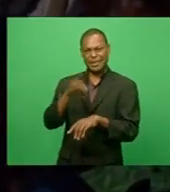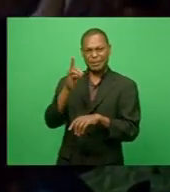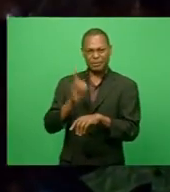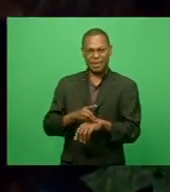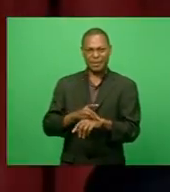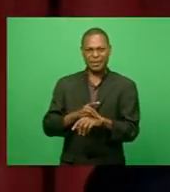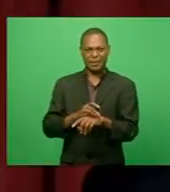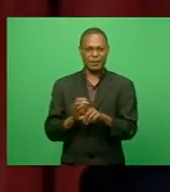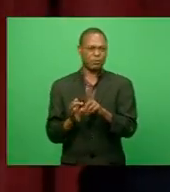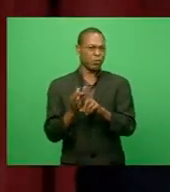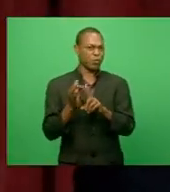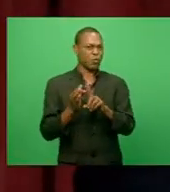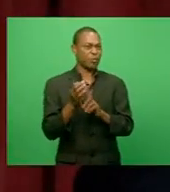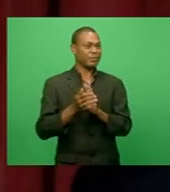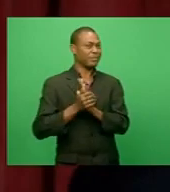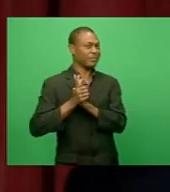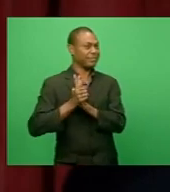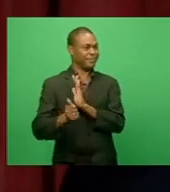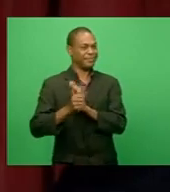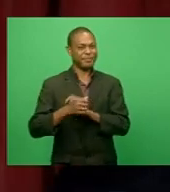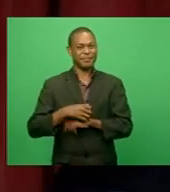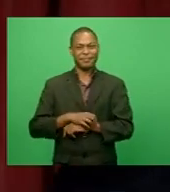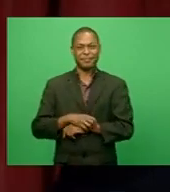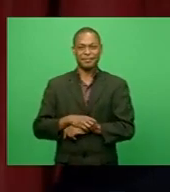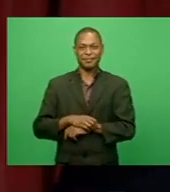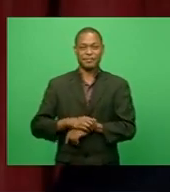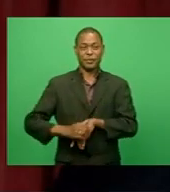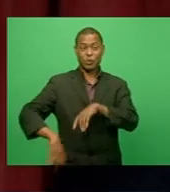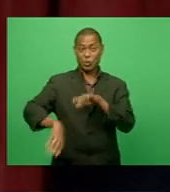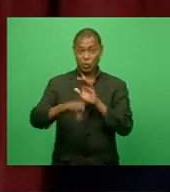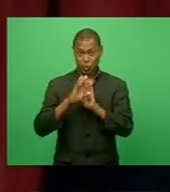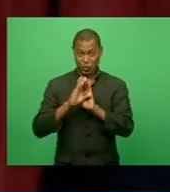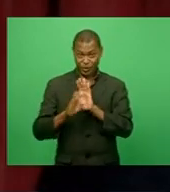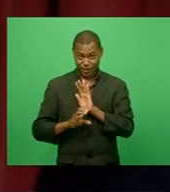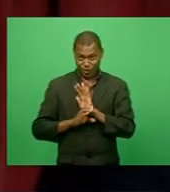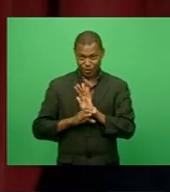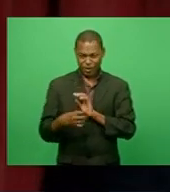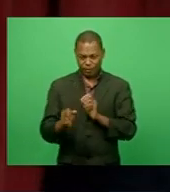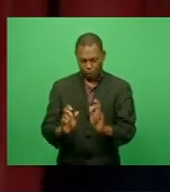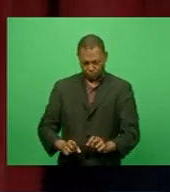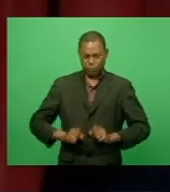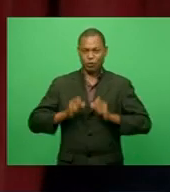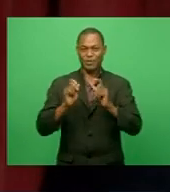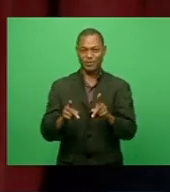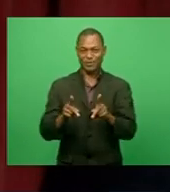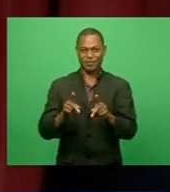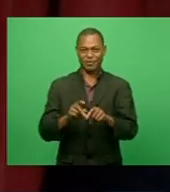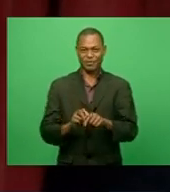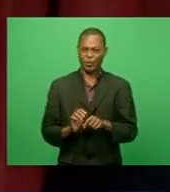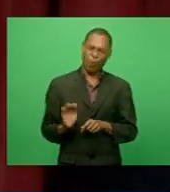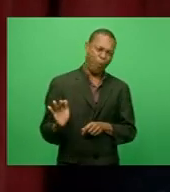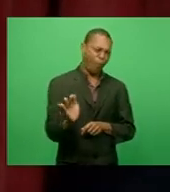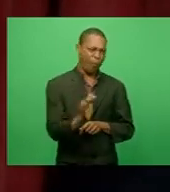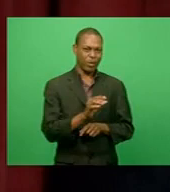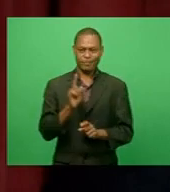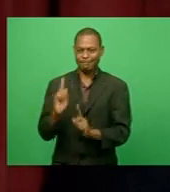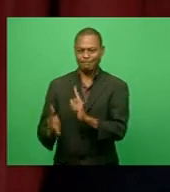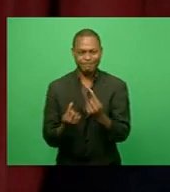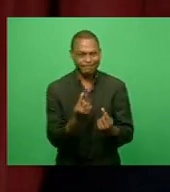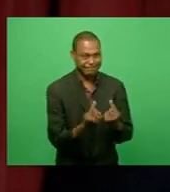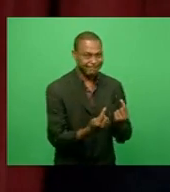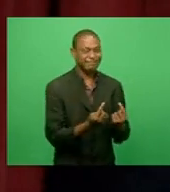their talent. Our Constitution enshrines equality of opportunity for all persons, including the